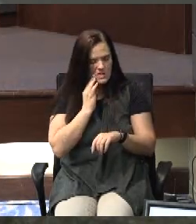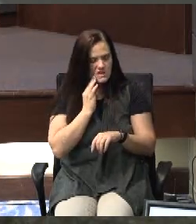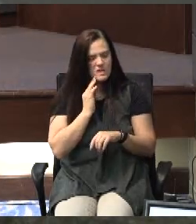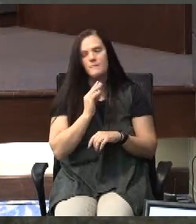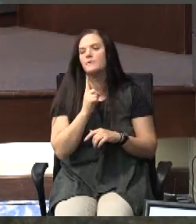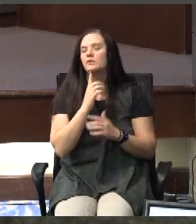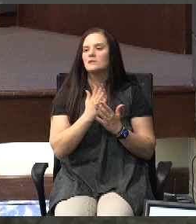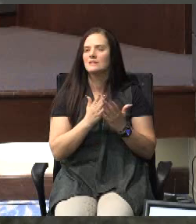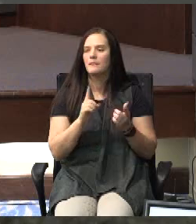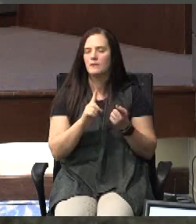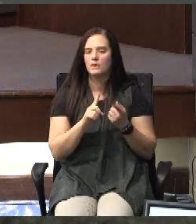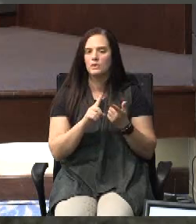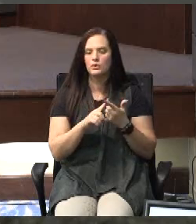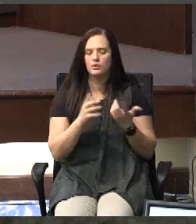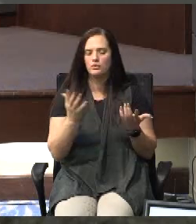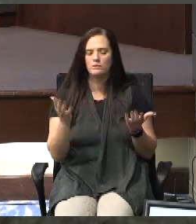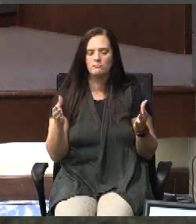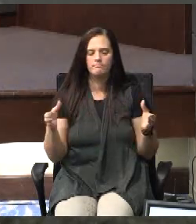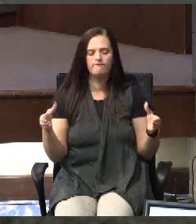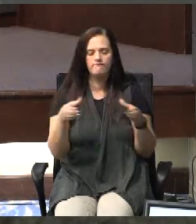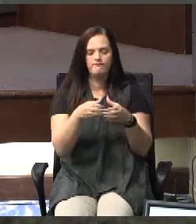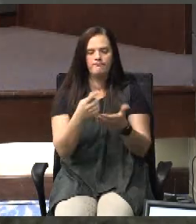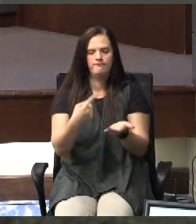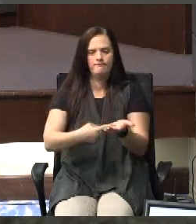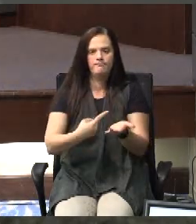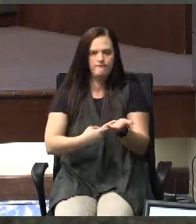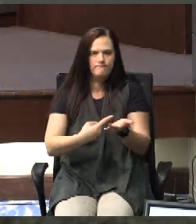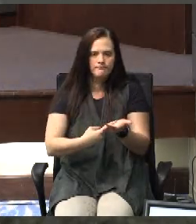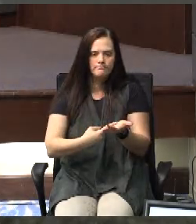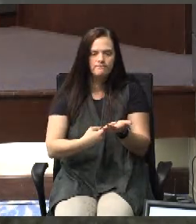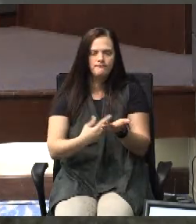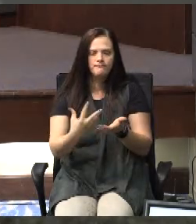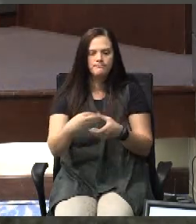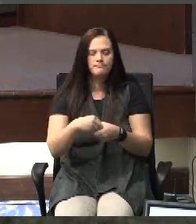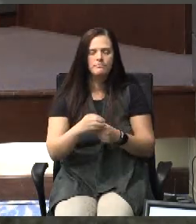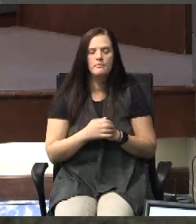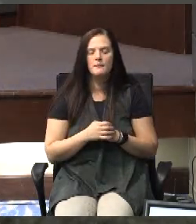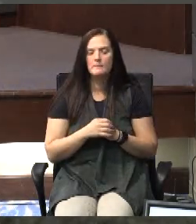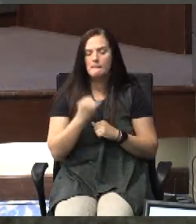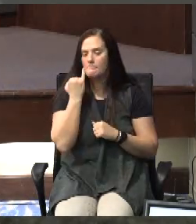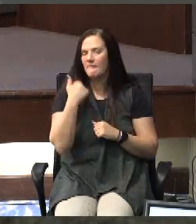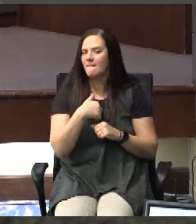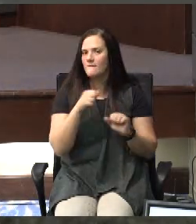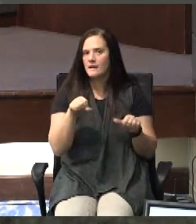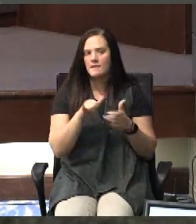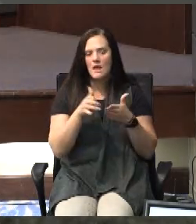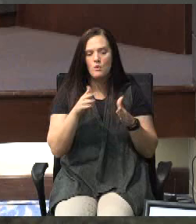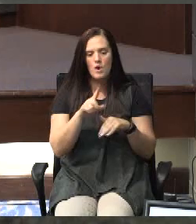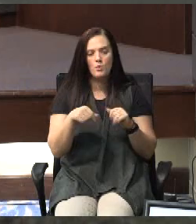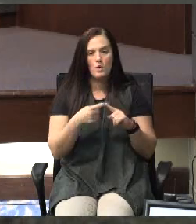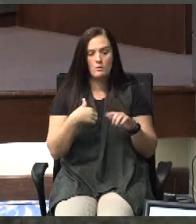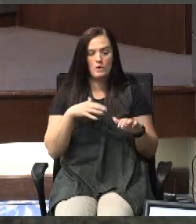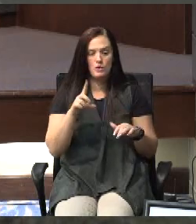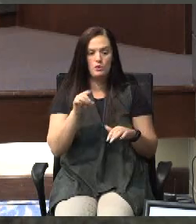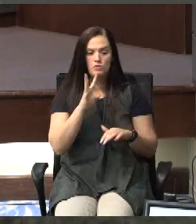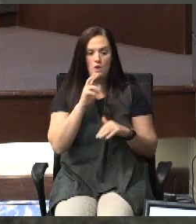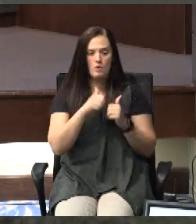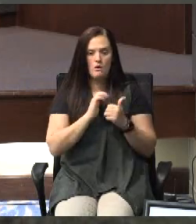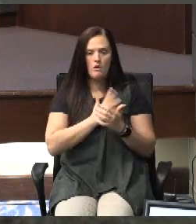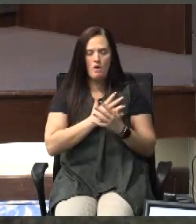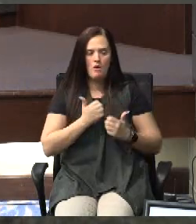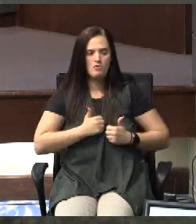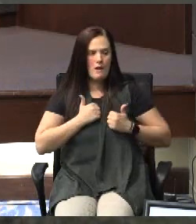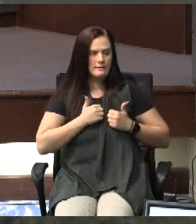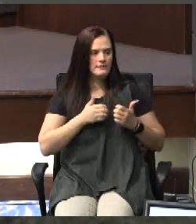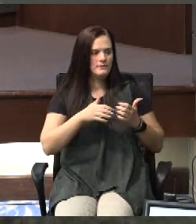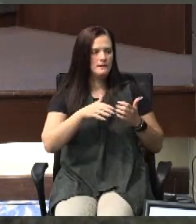it's just something to bring forward into the discussion, if we can. That way, when we do talk to our residents, we